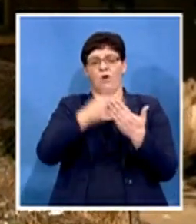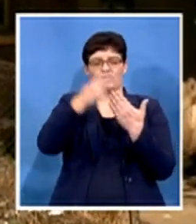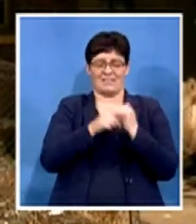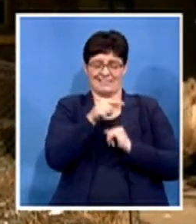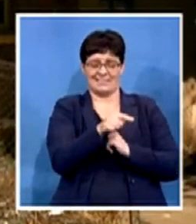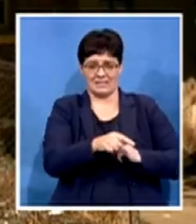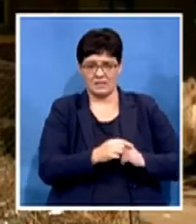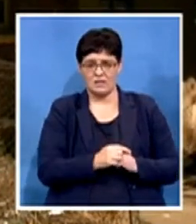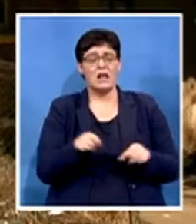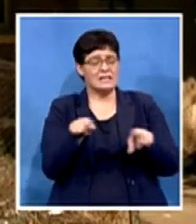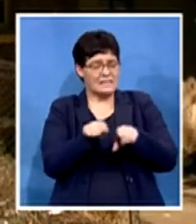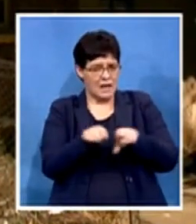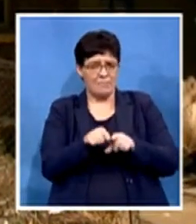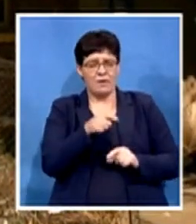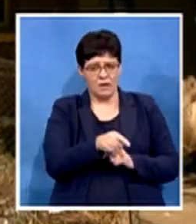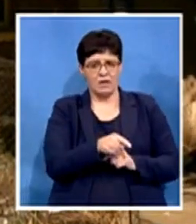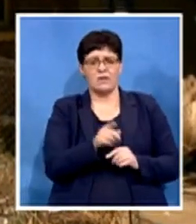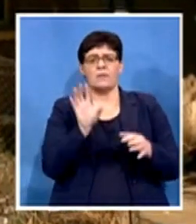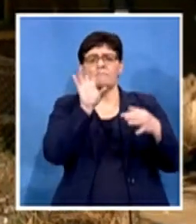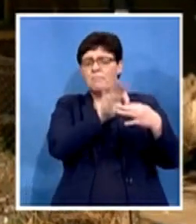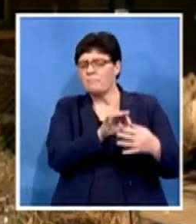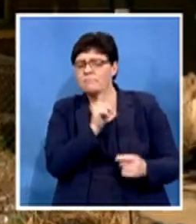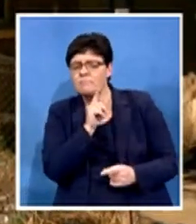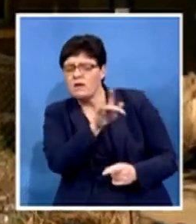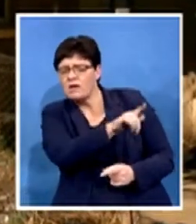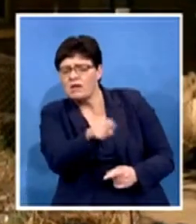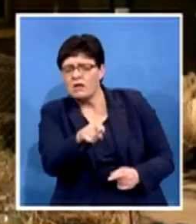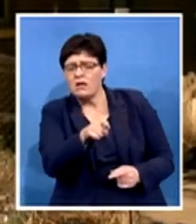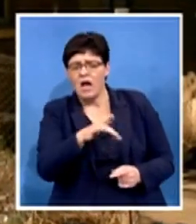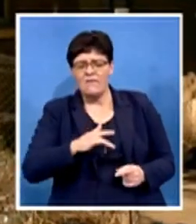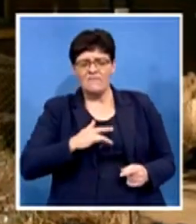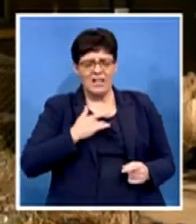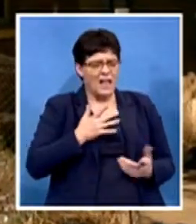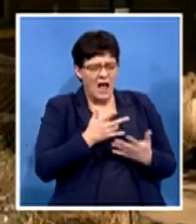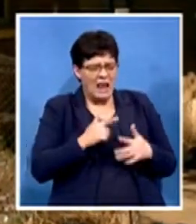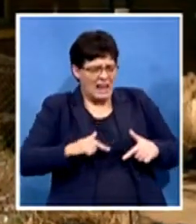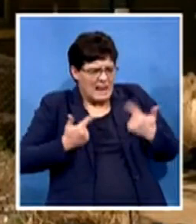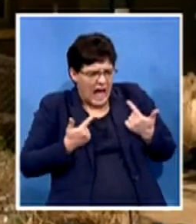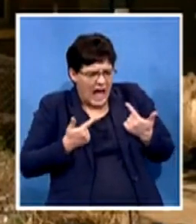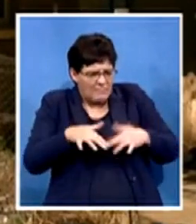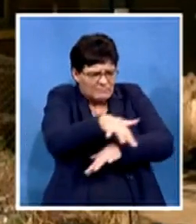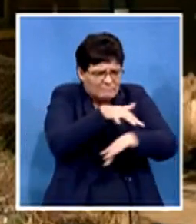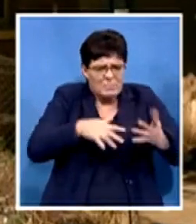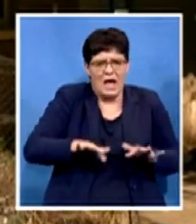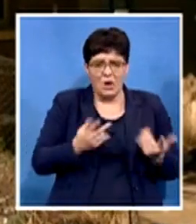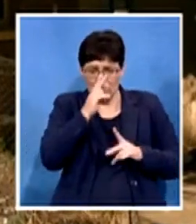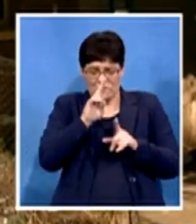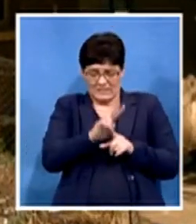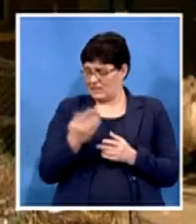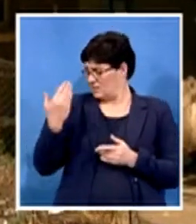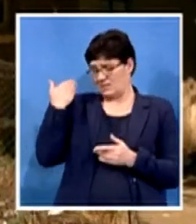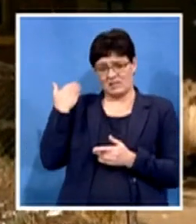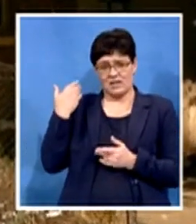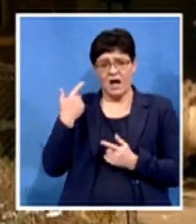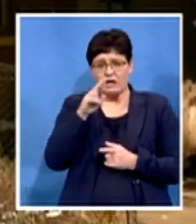get the feeling of their living conditions. As you can see behind me, as they were just telling us, the issue here is